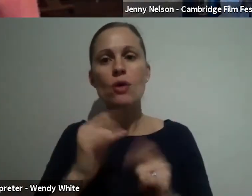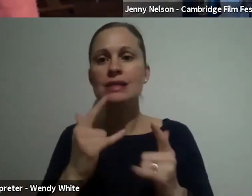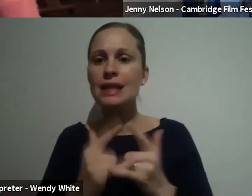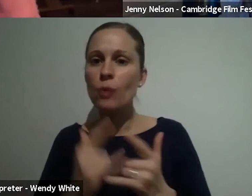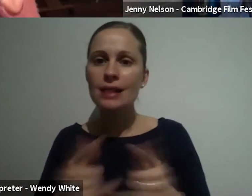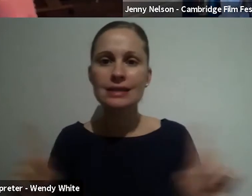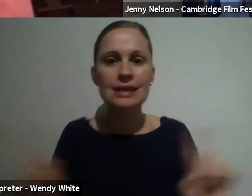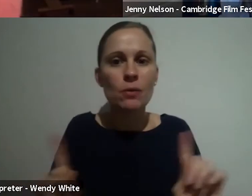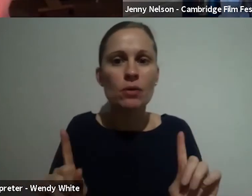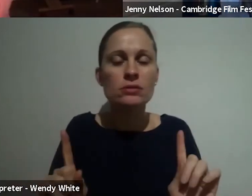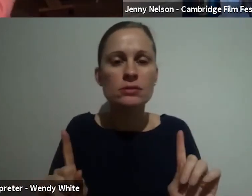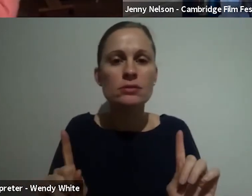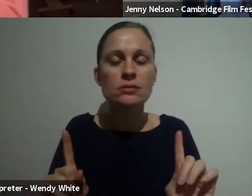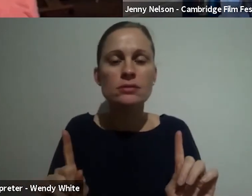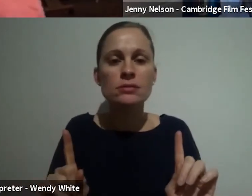is one very important